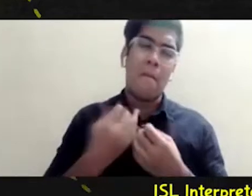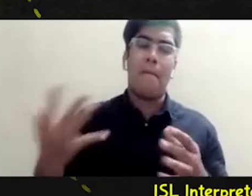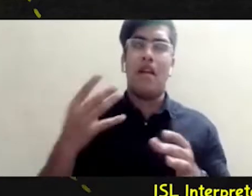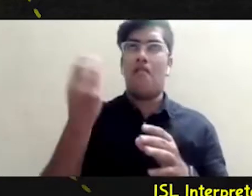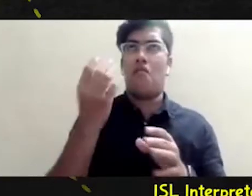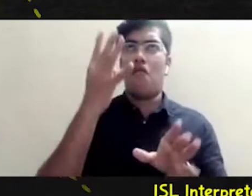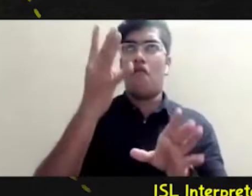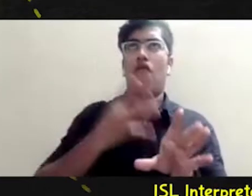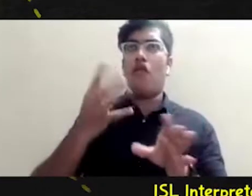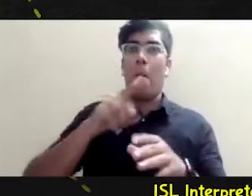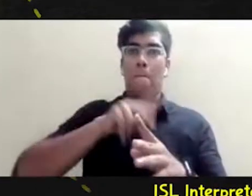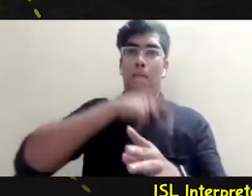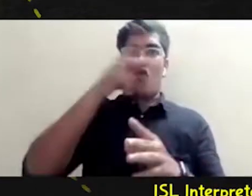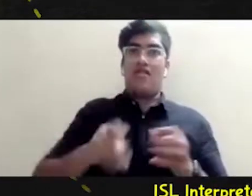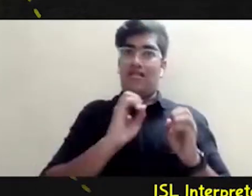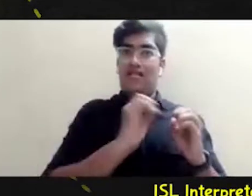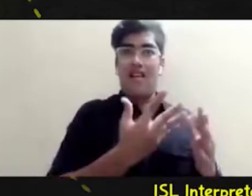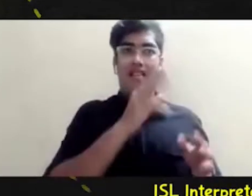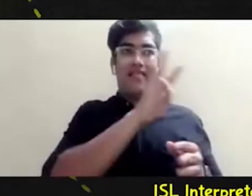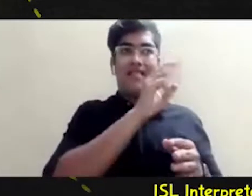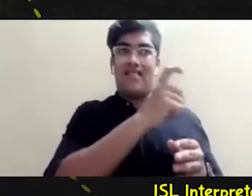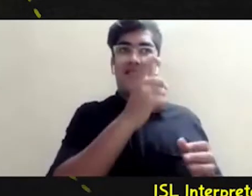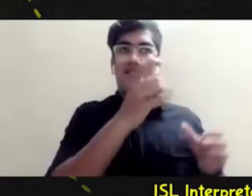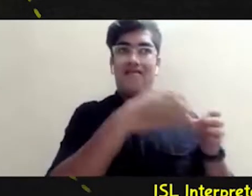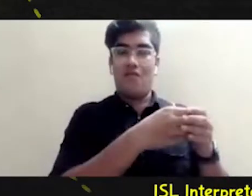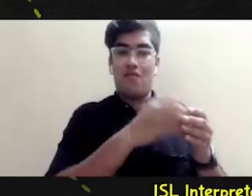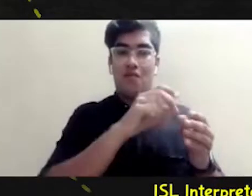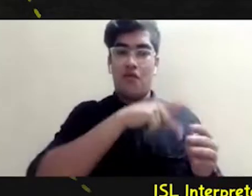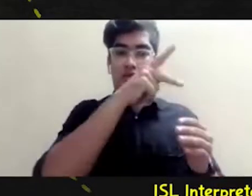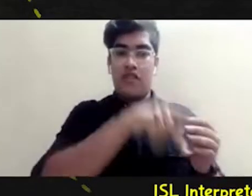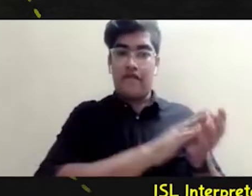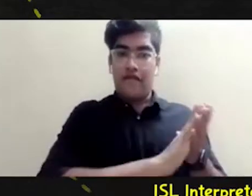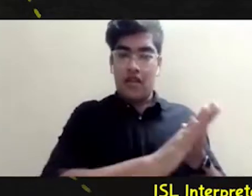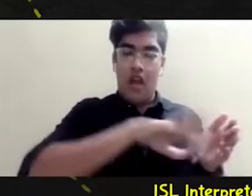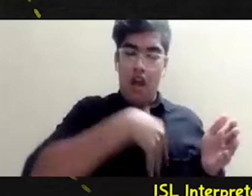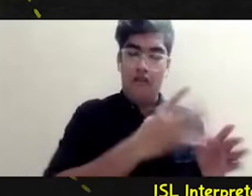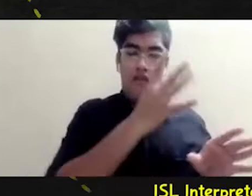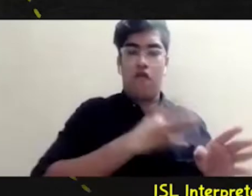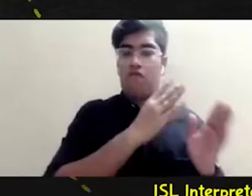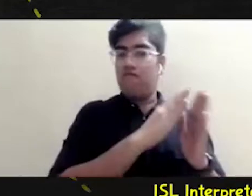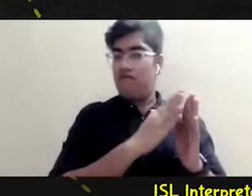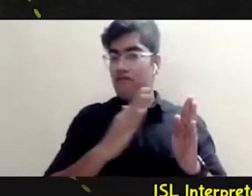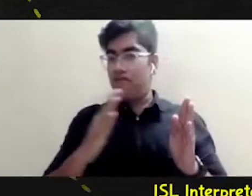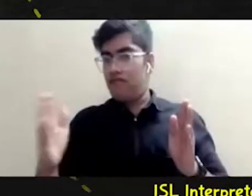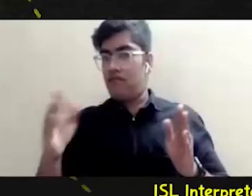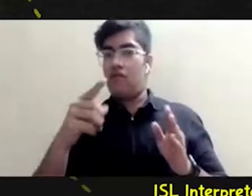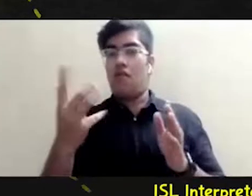years of that initial project of Against 377 is creating a map by flipping the power